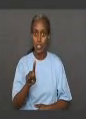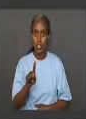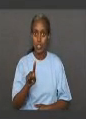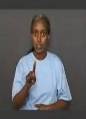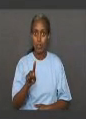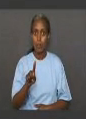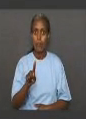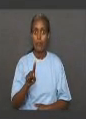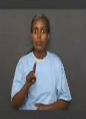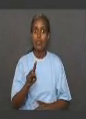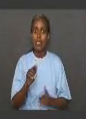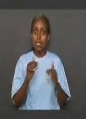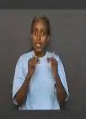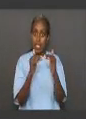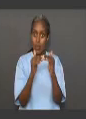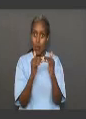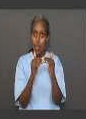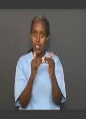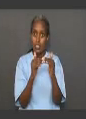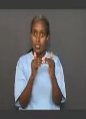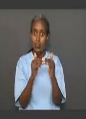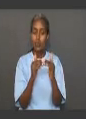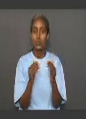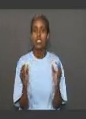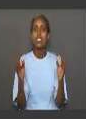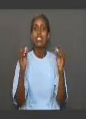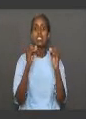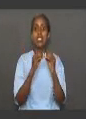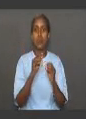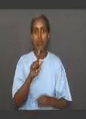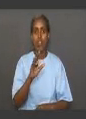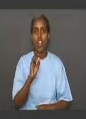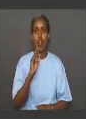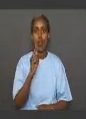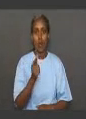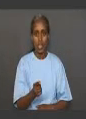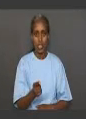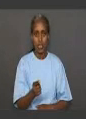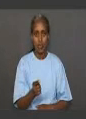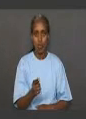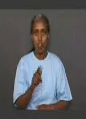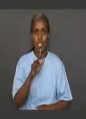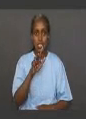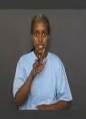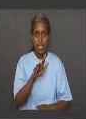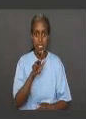321 is equal to the sum of the logarithms of